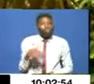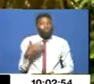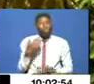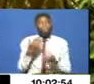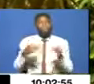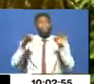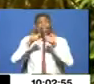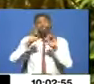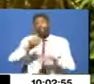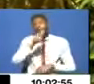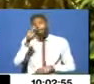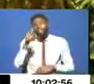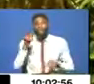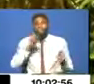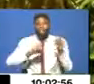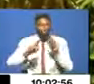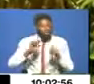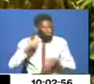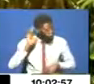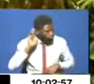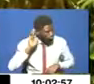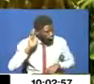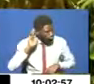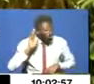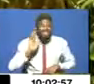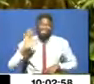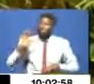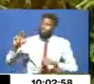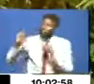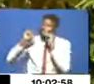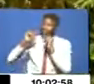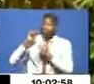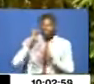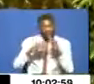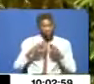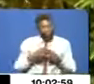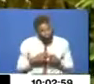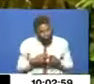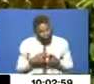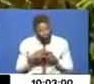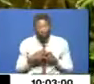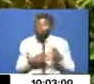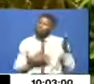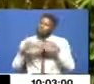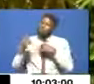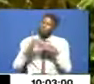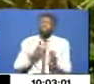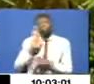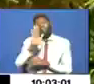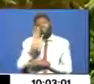people, accommodating to what they are saying, regardless of their